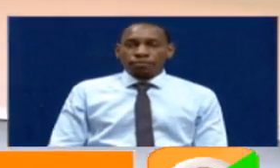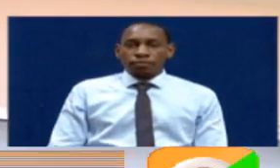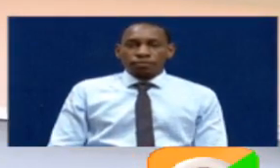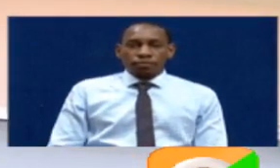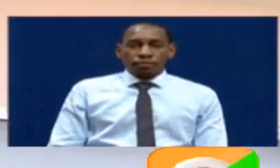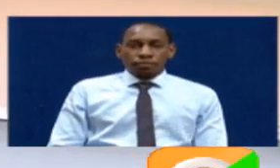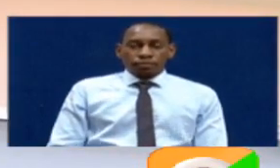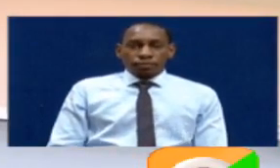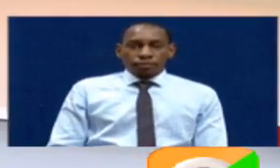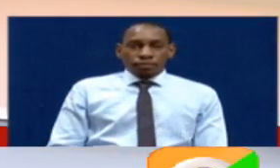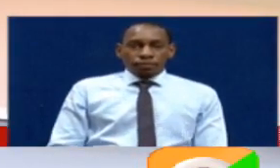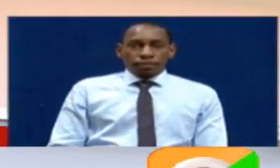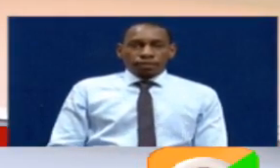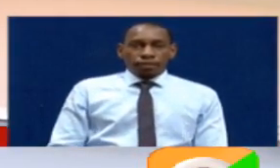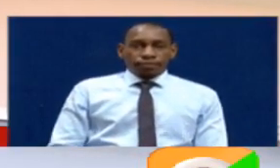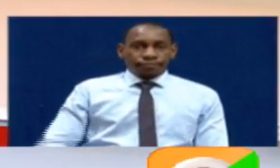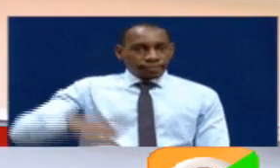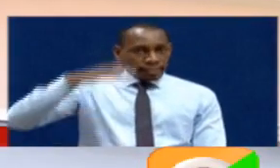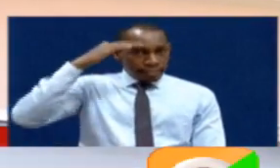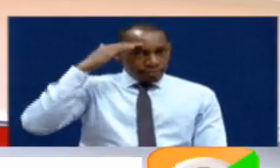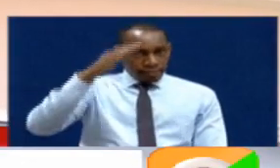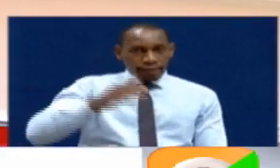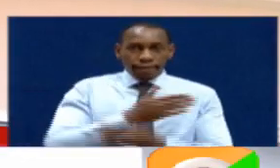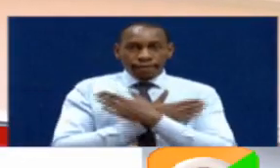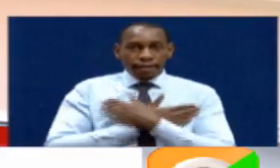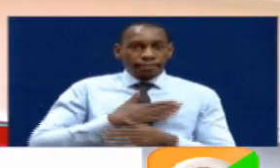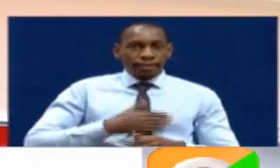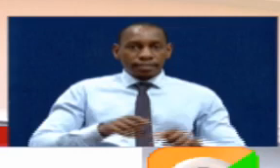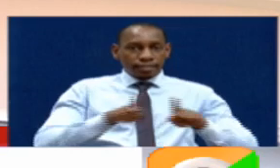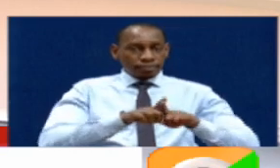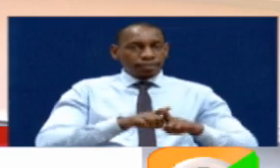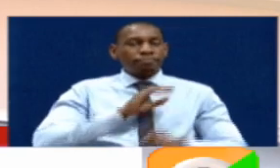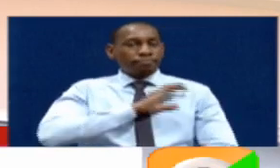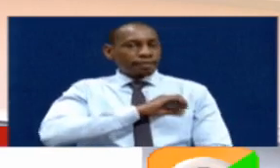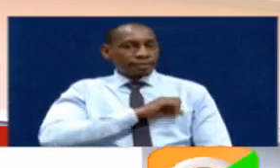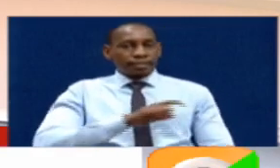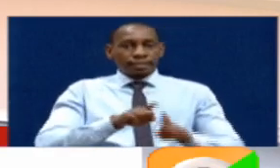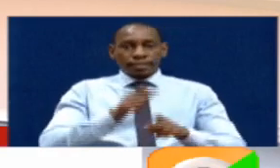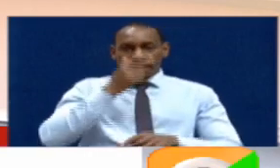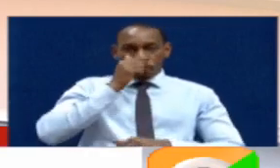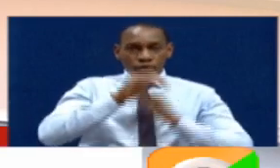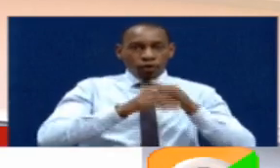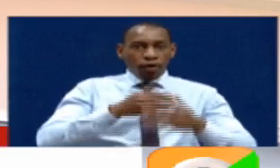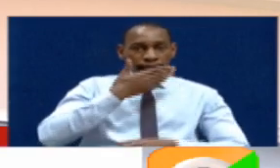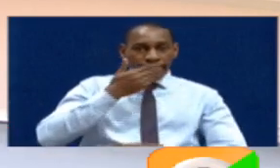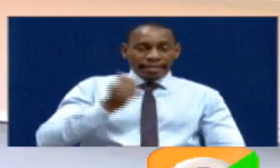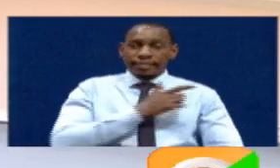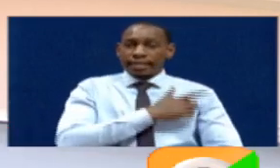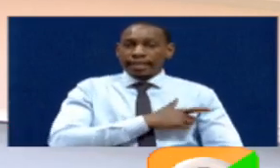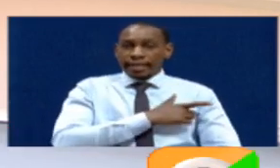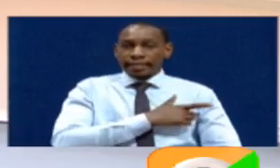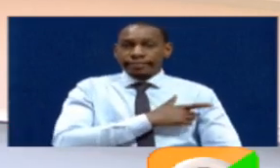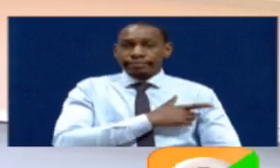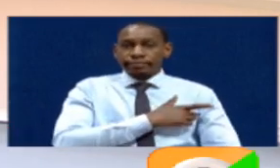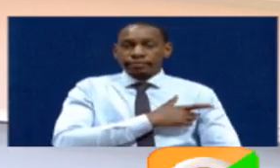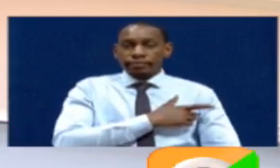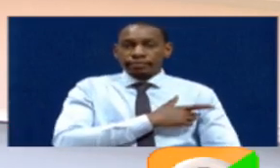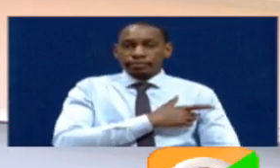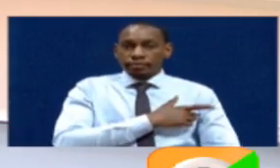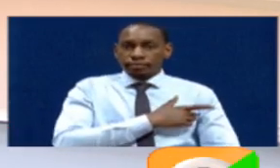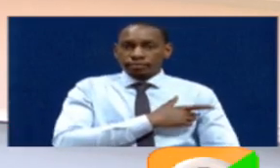Lance Corporal David Ogega, we salute you, my friend, and hang in there, and we wish you all the very best of luck. And